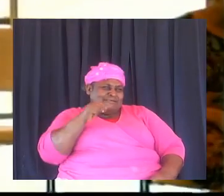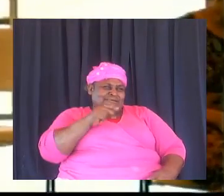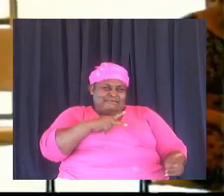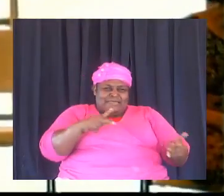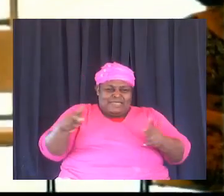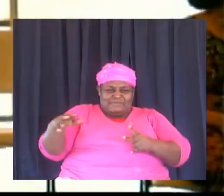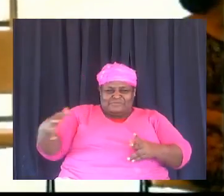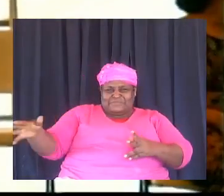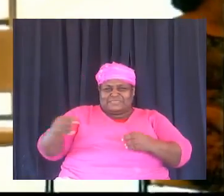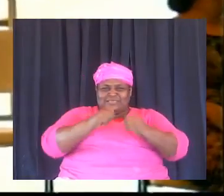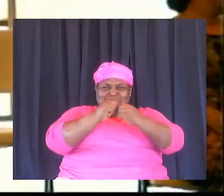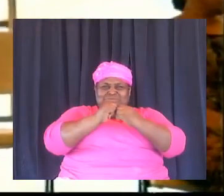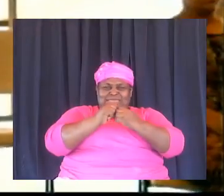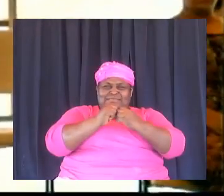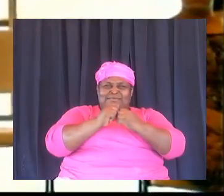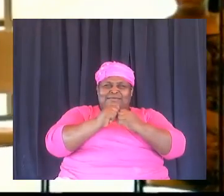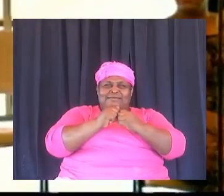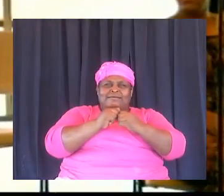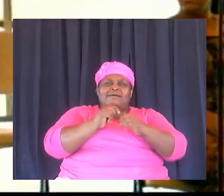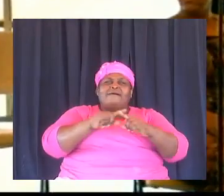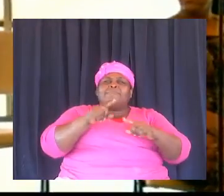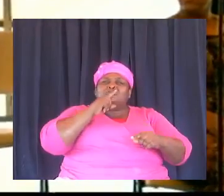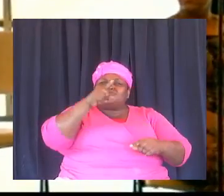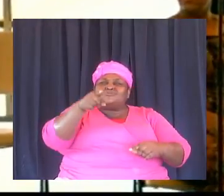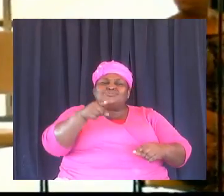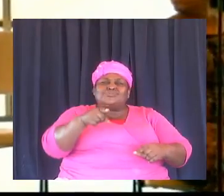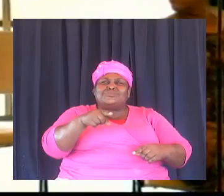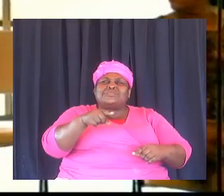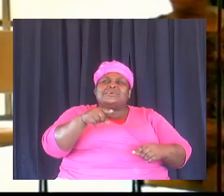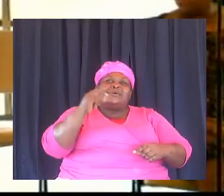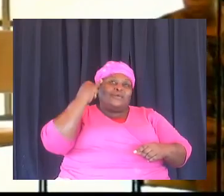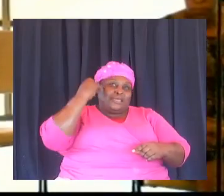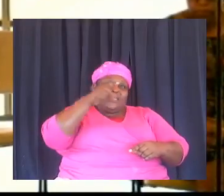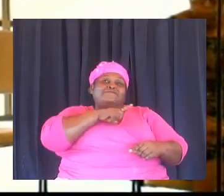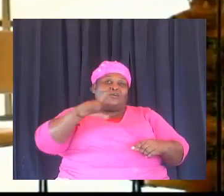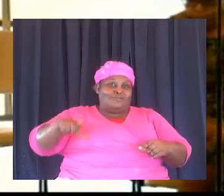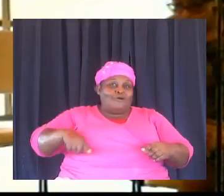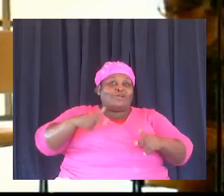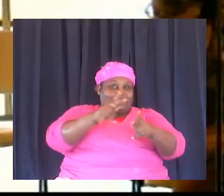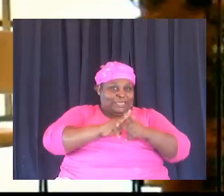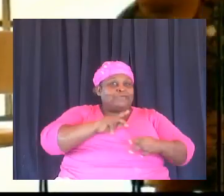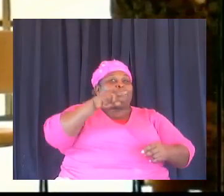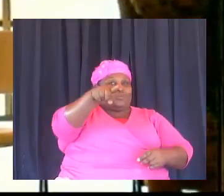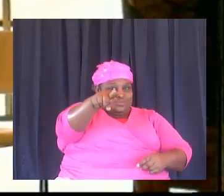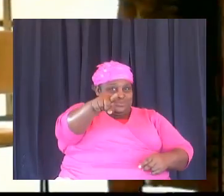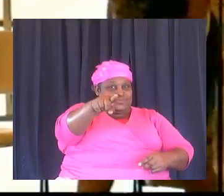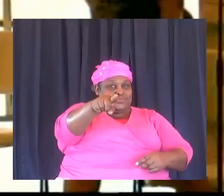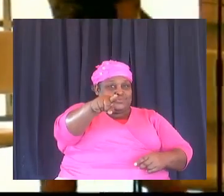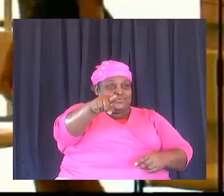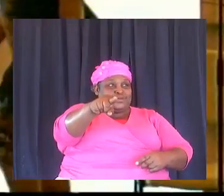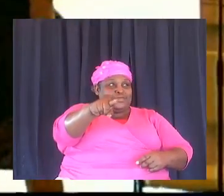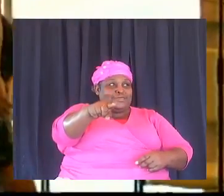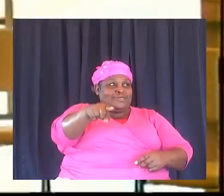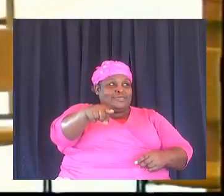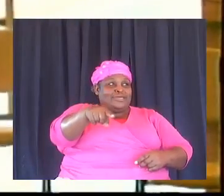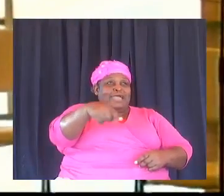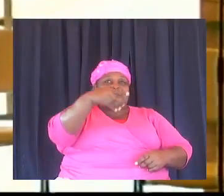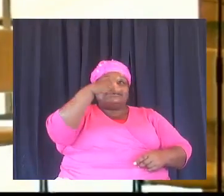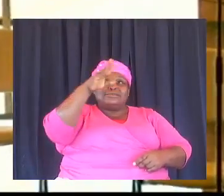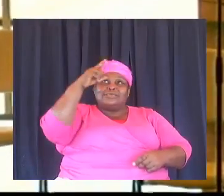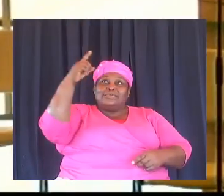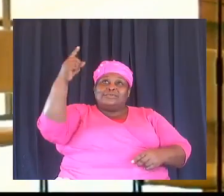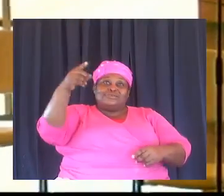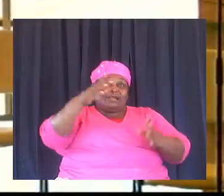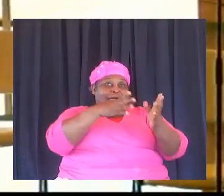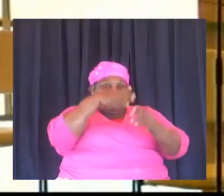things together and in place. But the truth is, if the Lord is keeping you and he has his hands